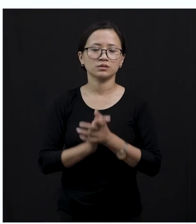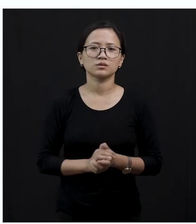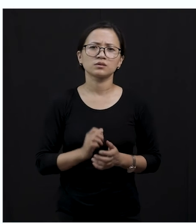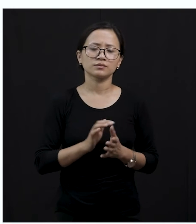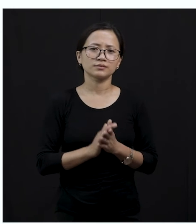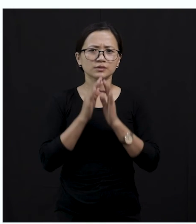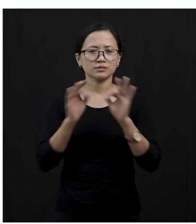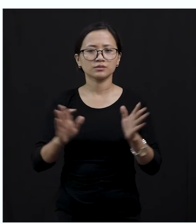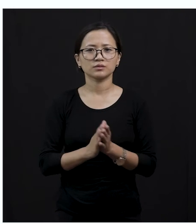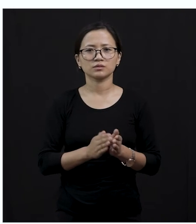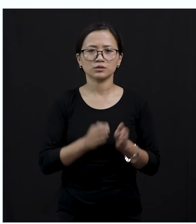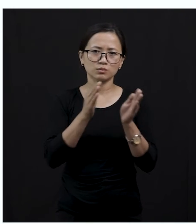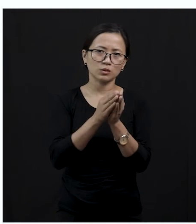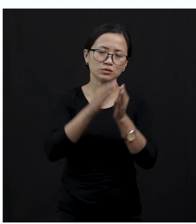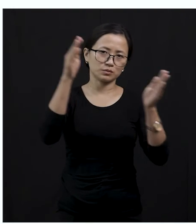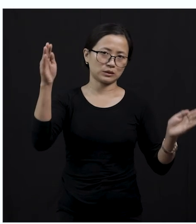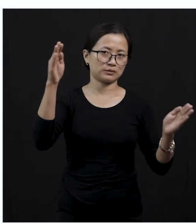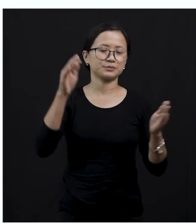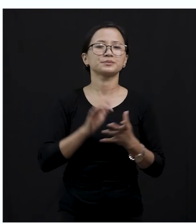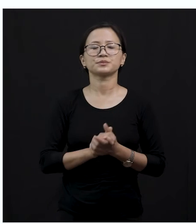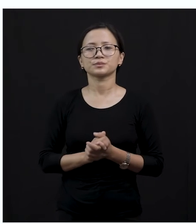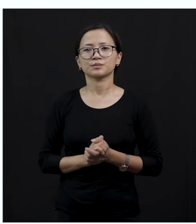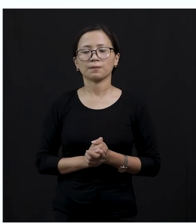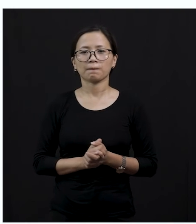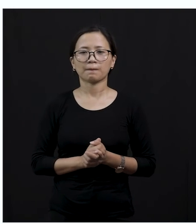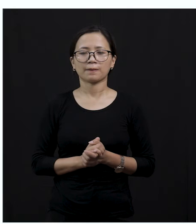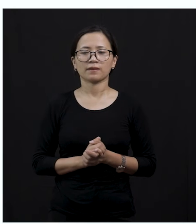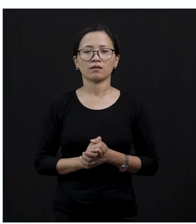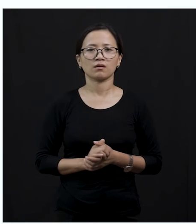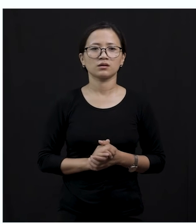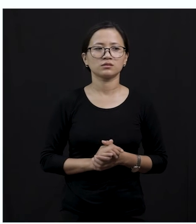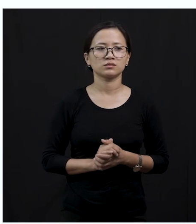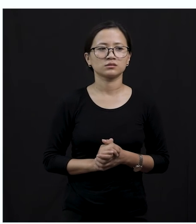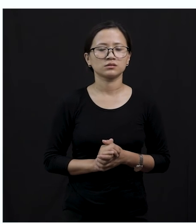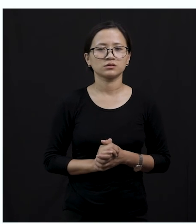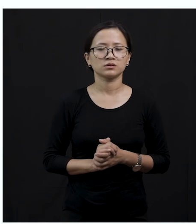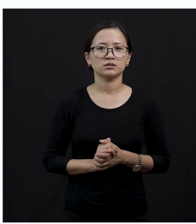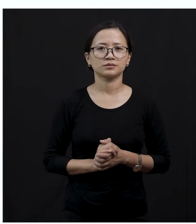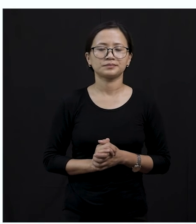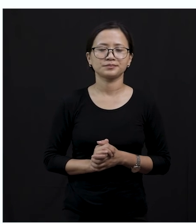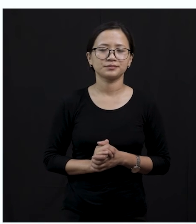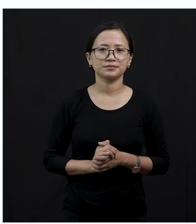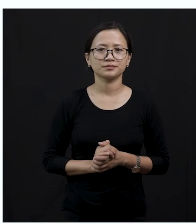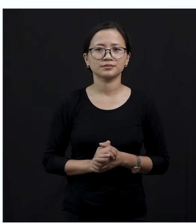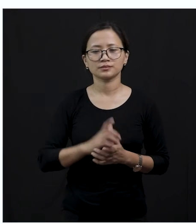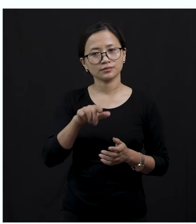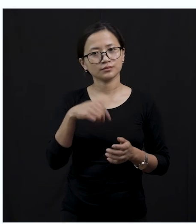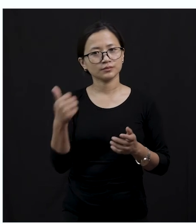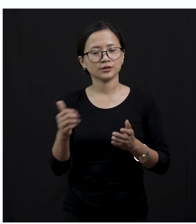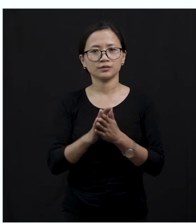simply means from small to big. All right. Let's look at a- another